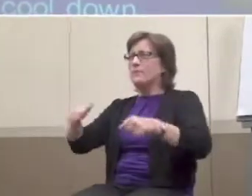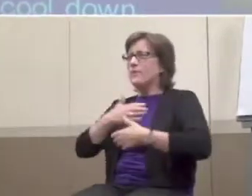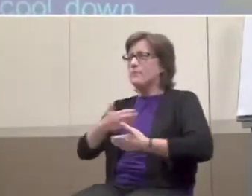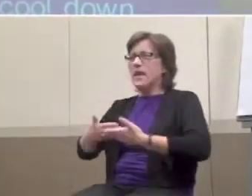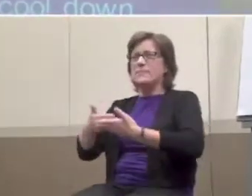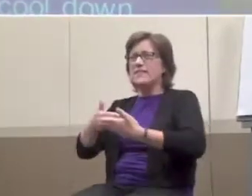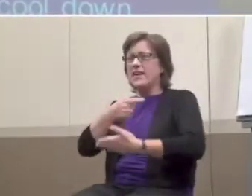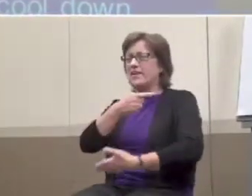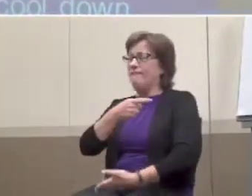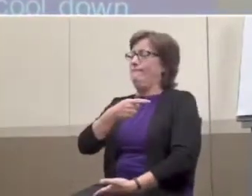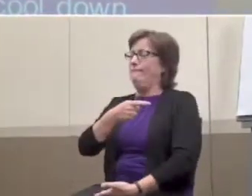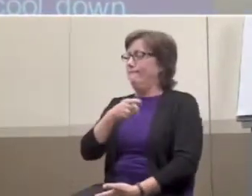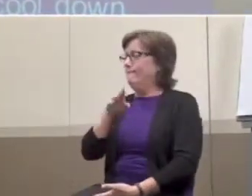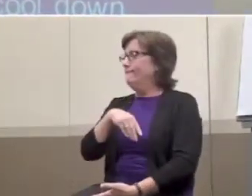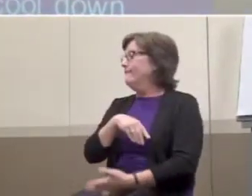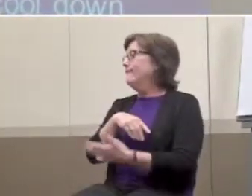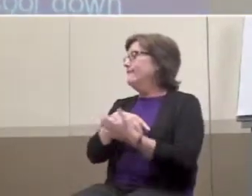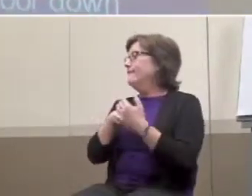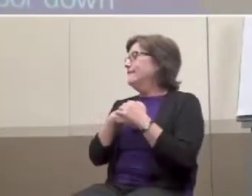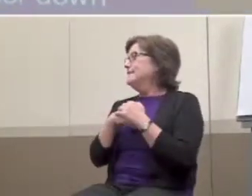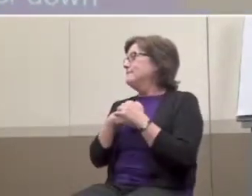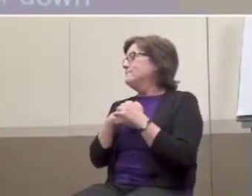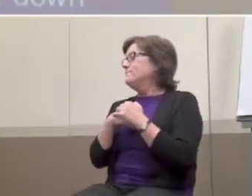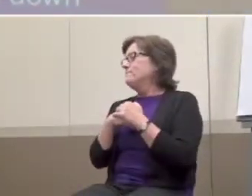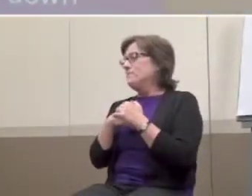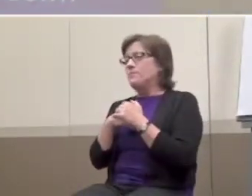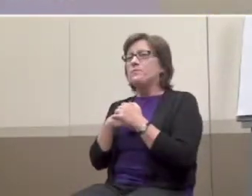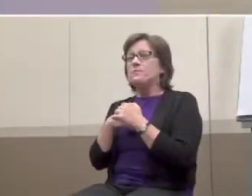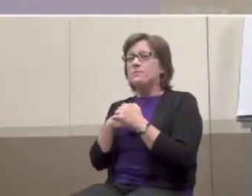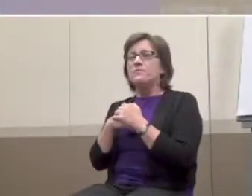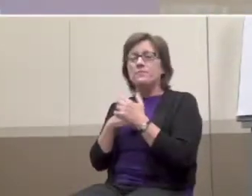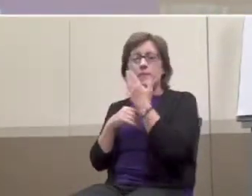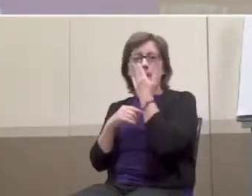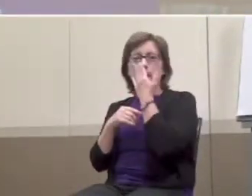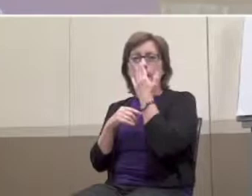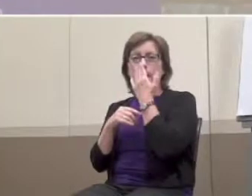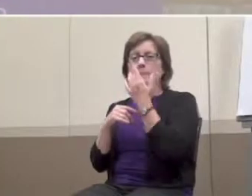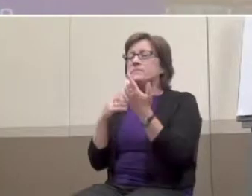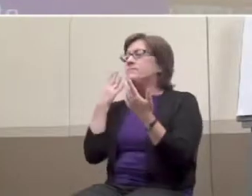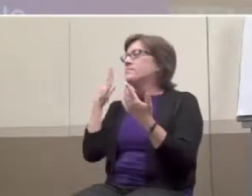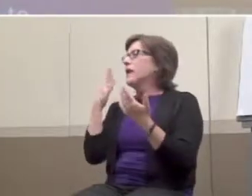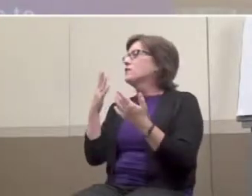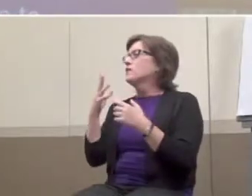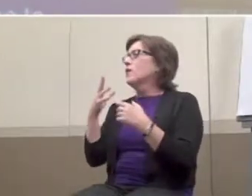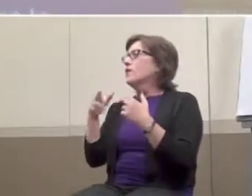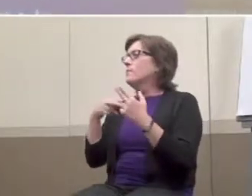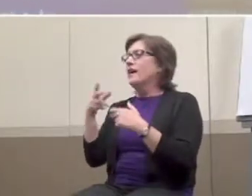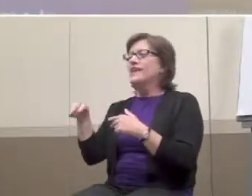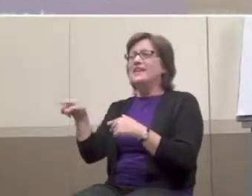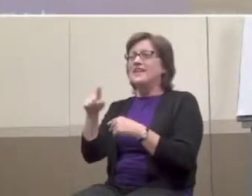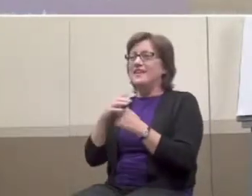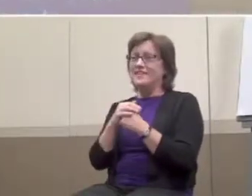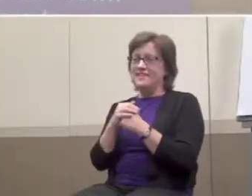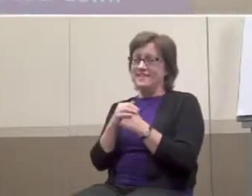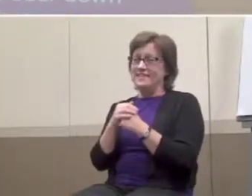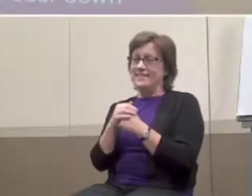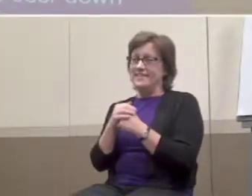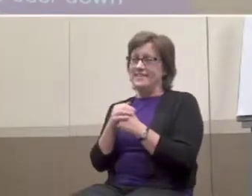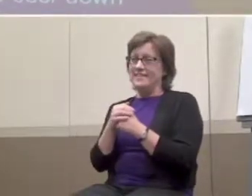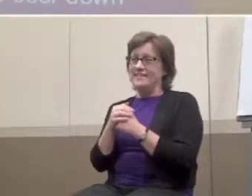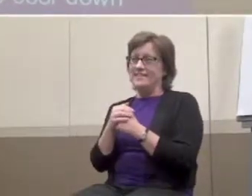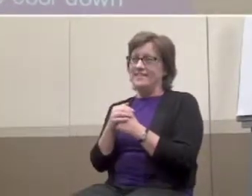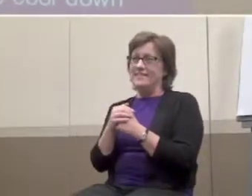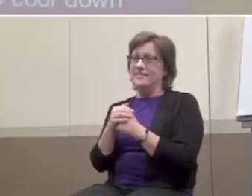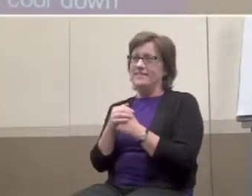No, this type of timeout makes a lot more sense, okay? I don't know about you, but sometimes I get so angry that